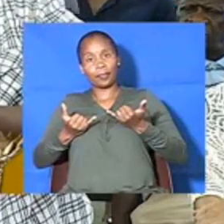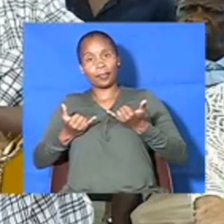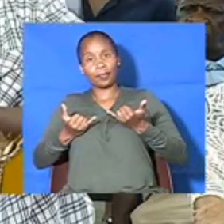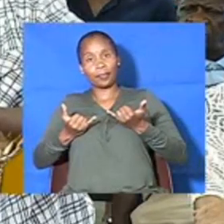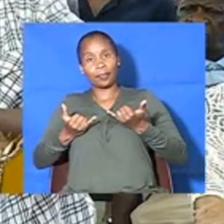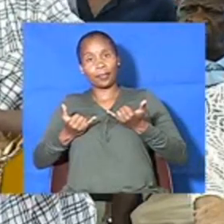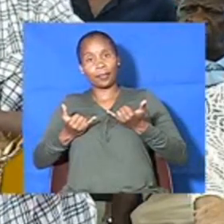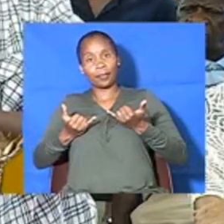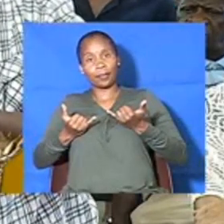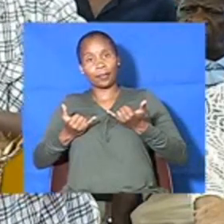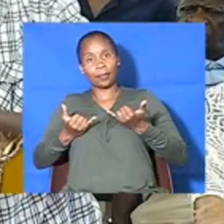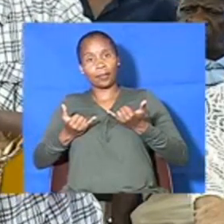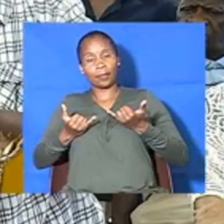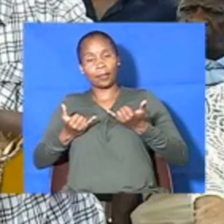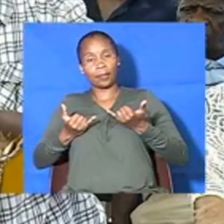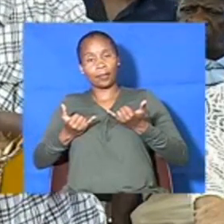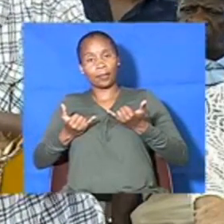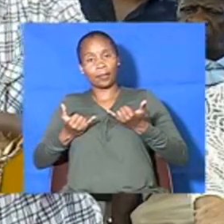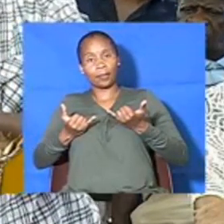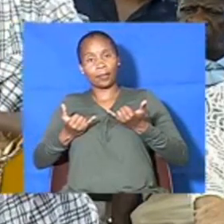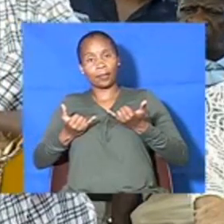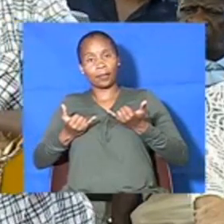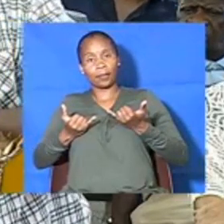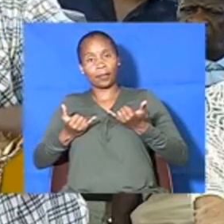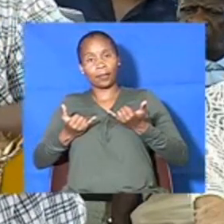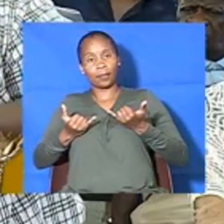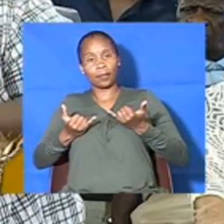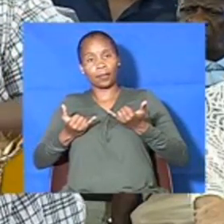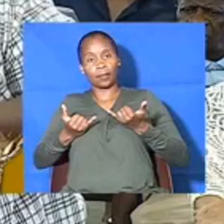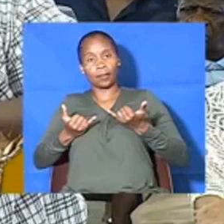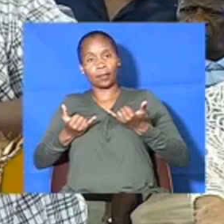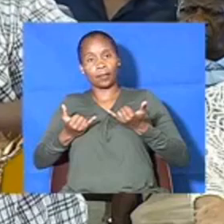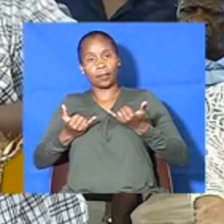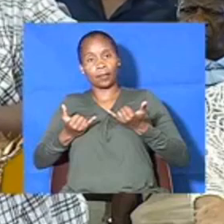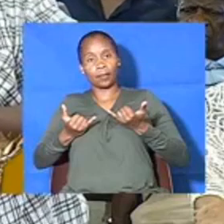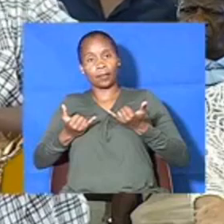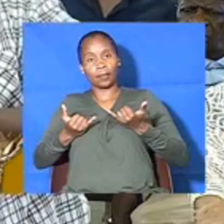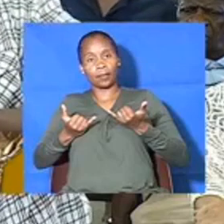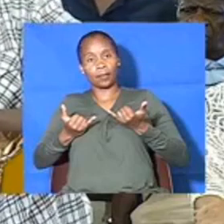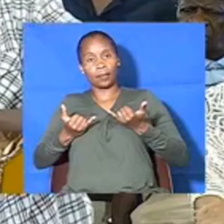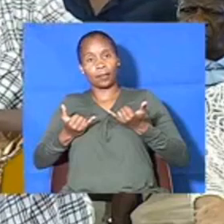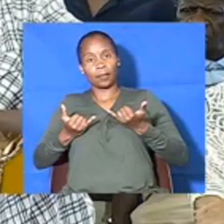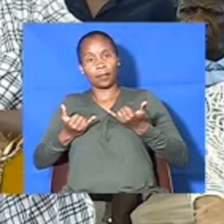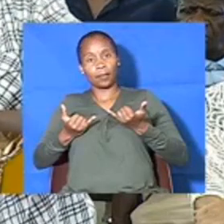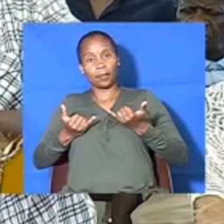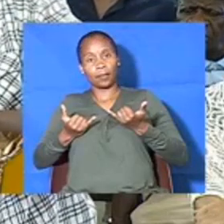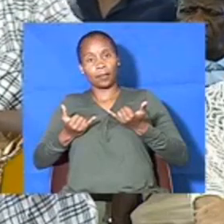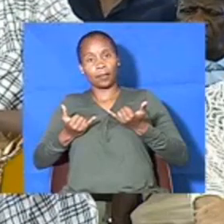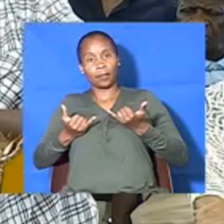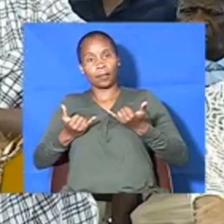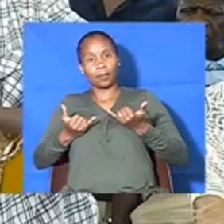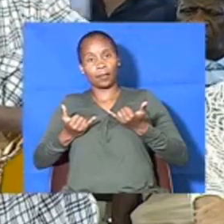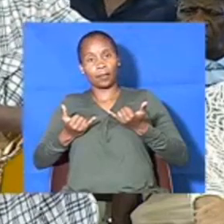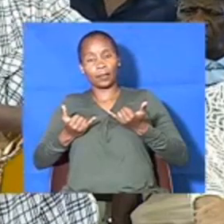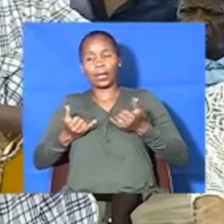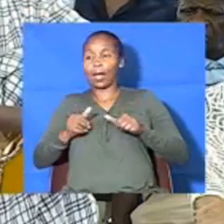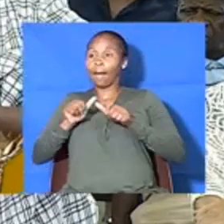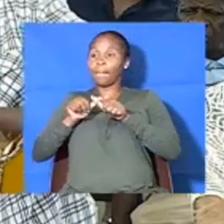Because those who are exploiting our medical services will have had a shame in terms of the exorbitant fees that